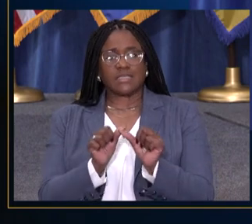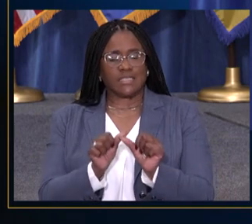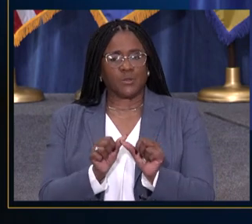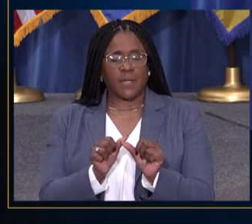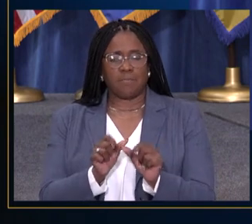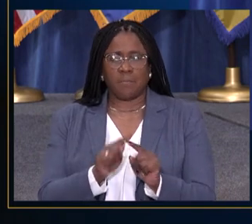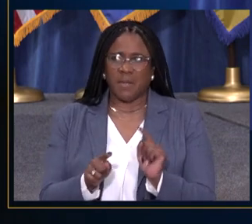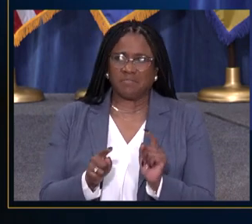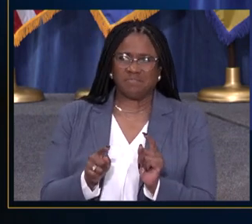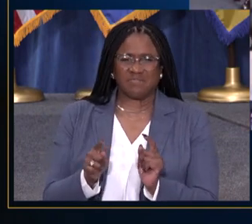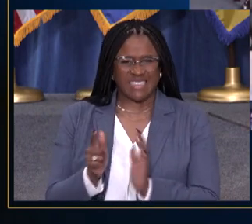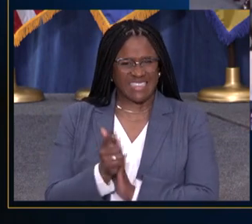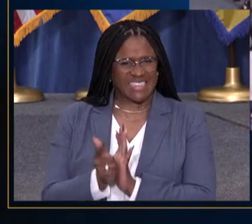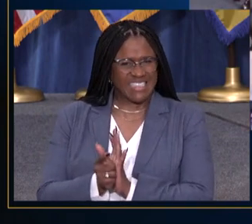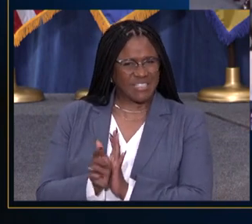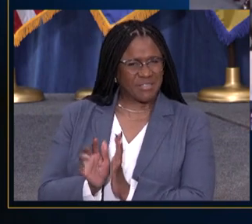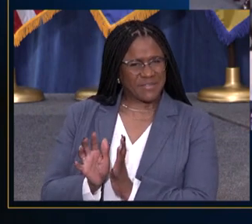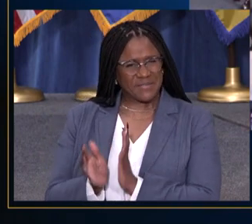but I don't know. Yeah,